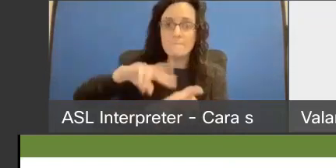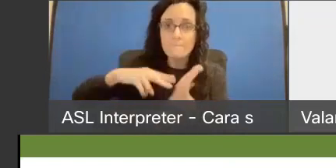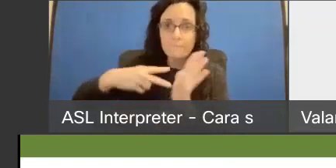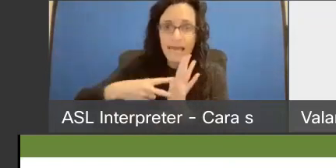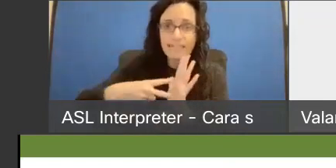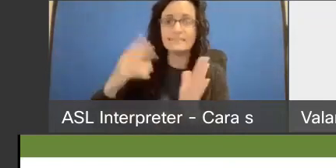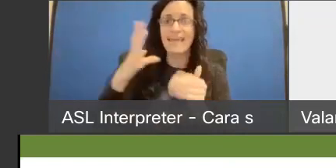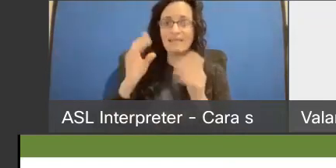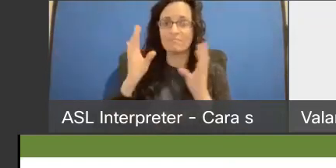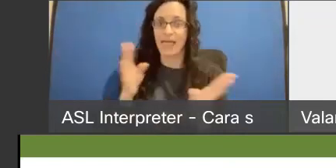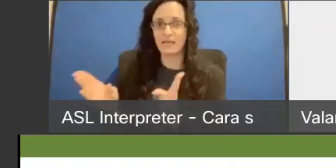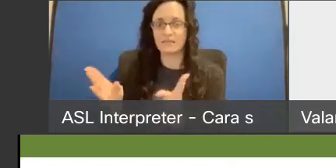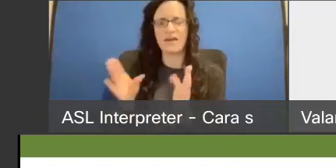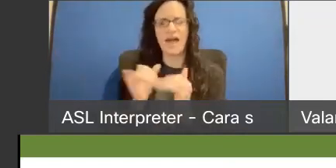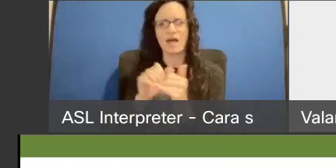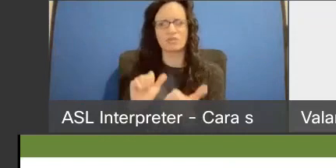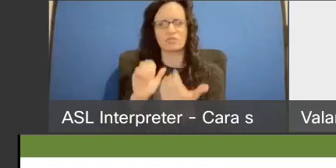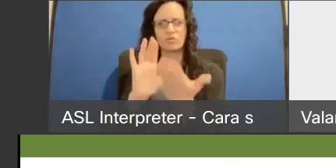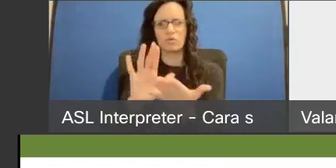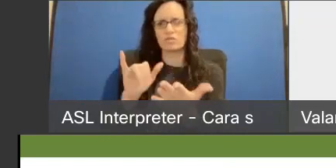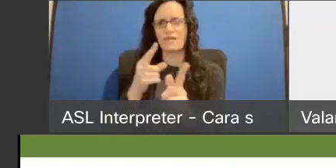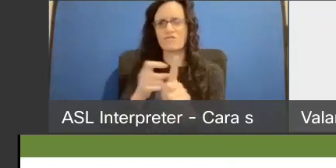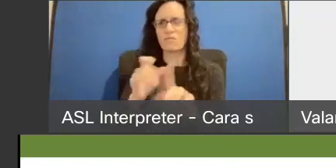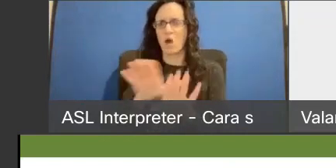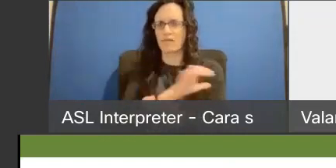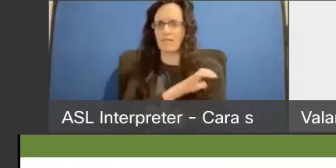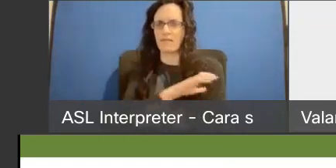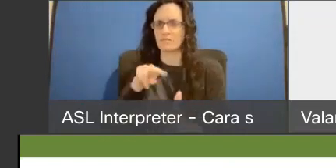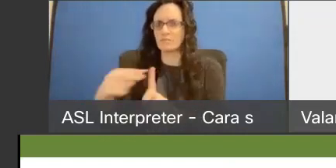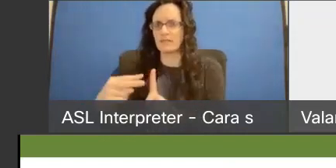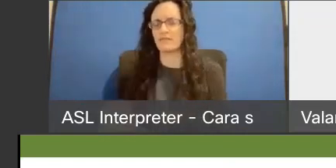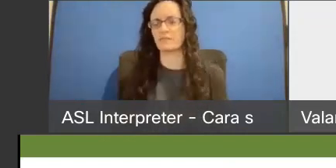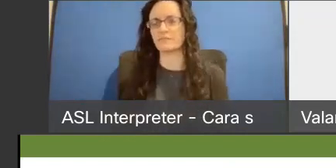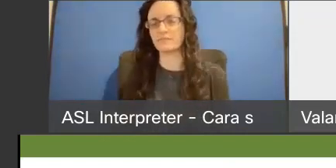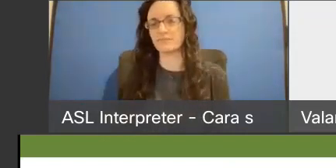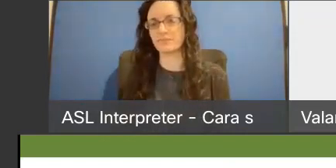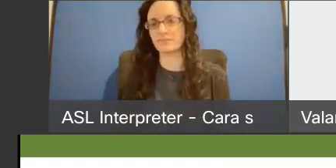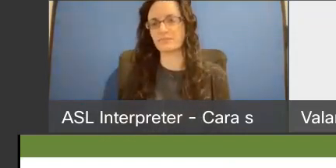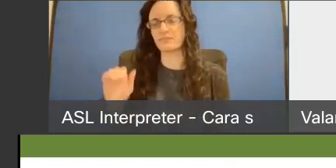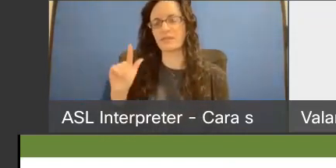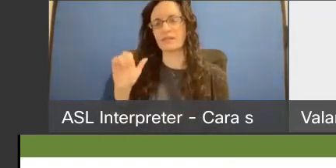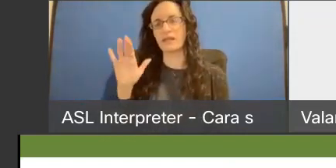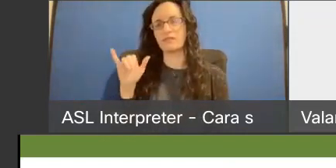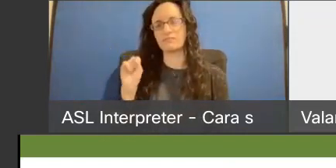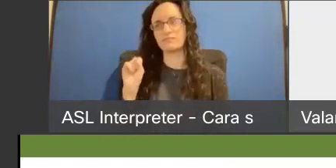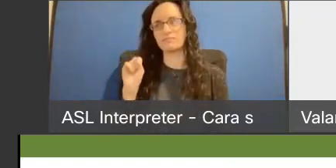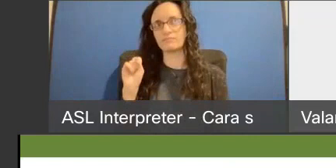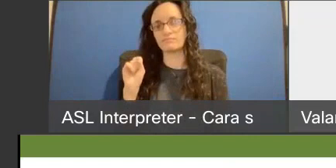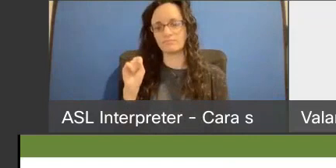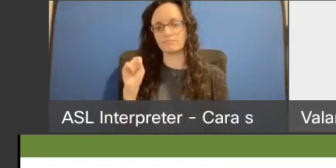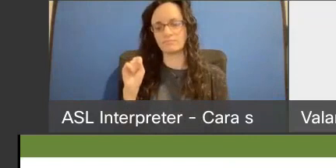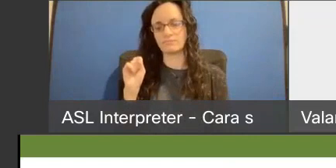perspective or role? Well, Yeah, yes. And I think the simple